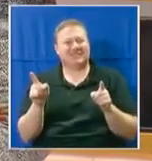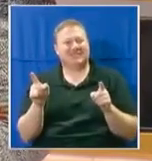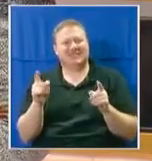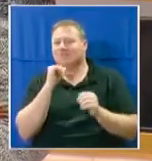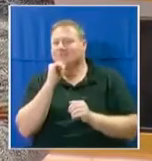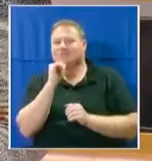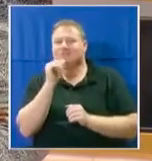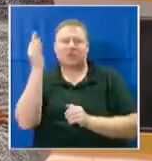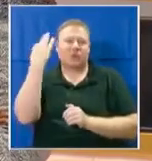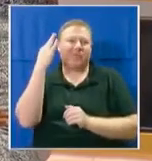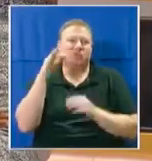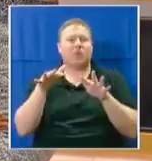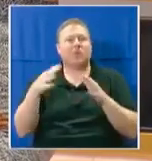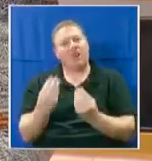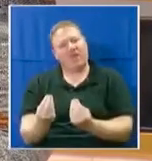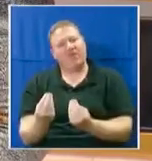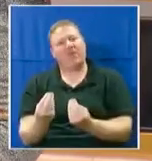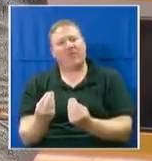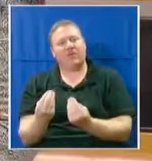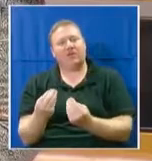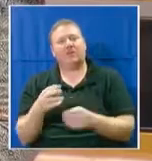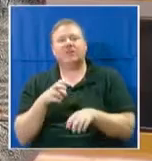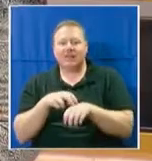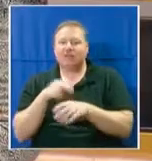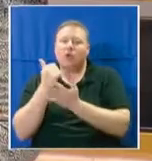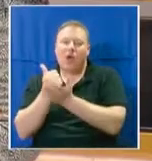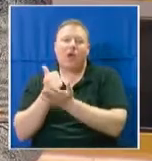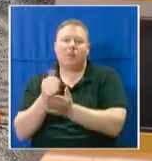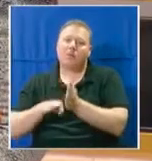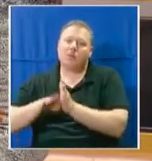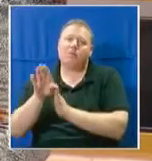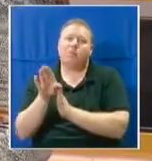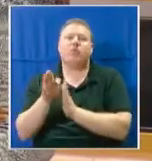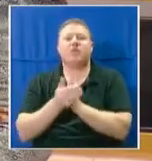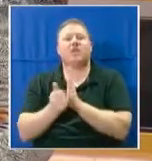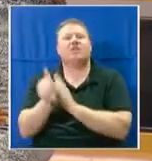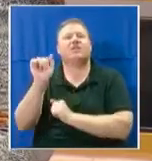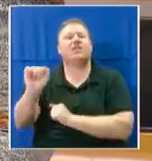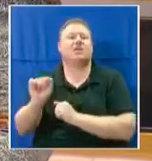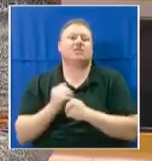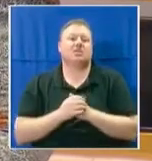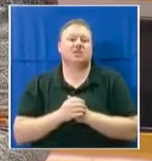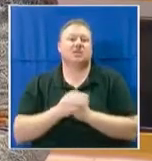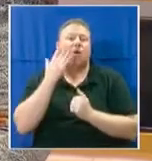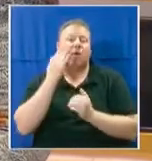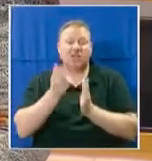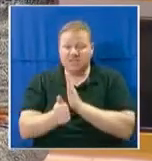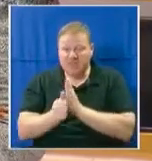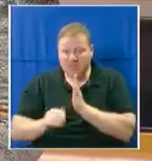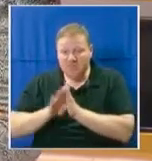So we need to improve their capacity. And once we have improved their